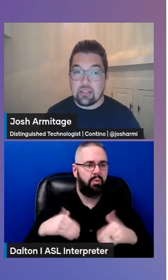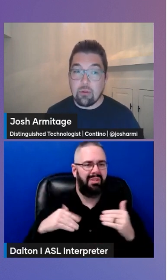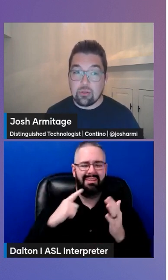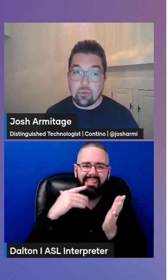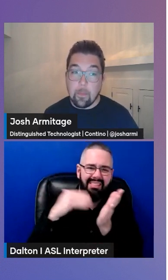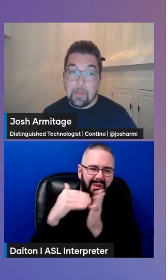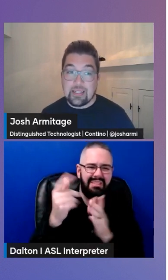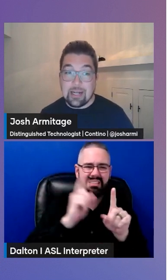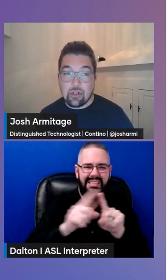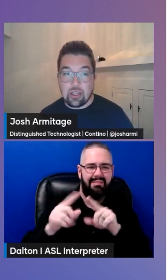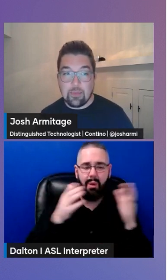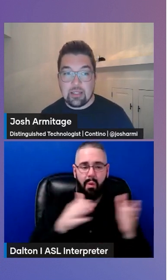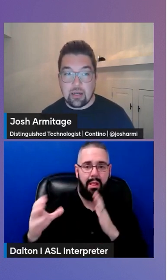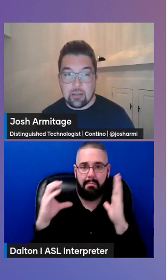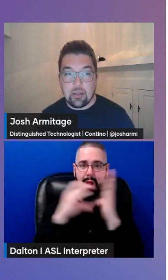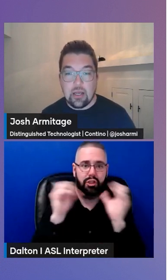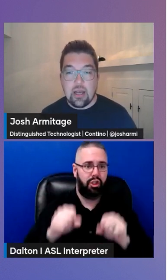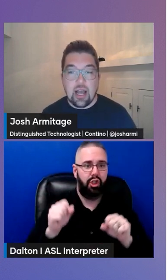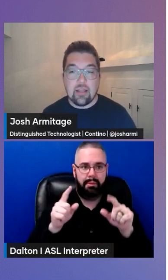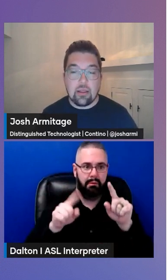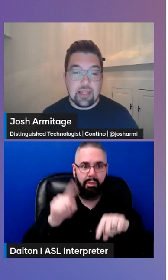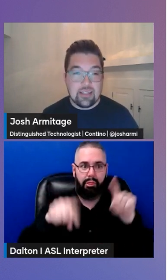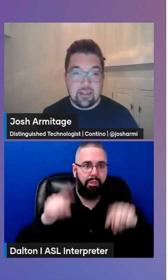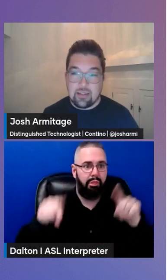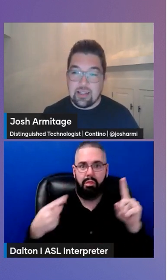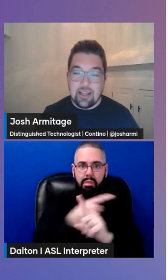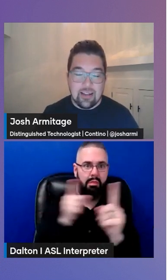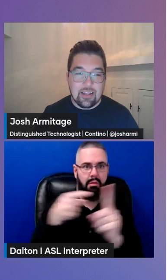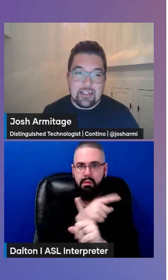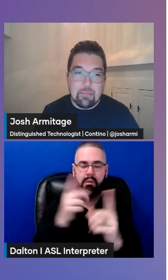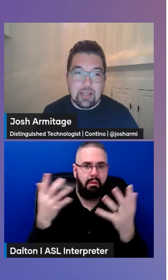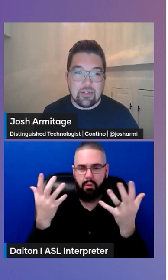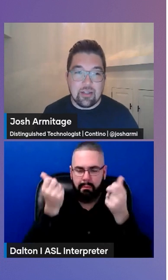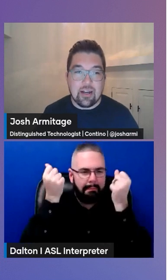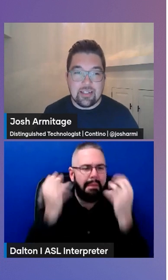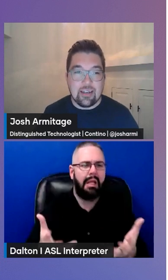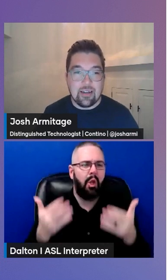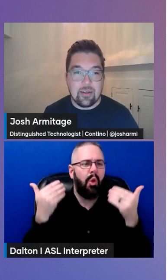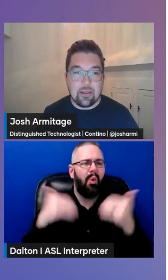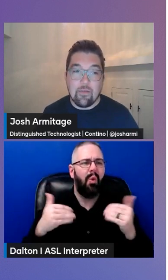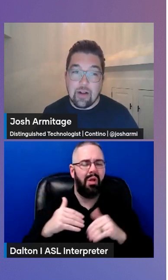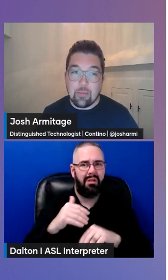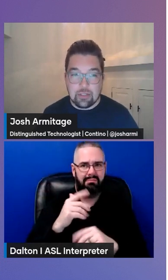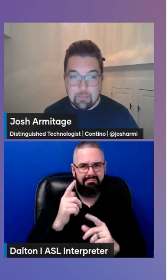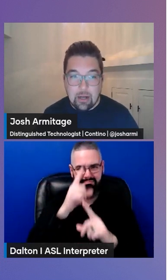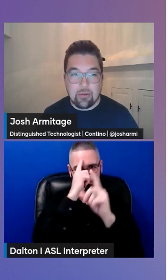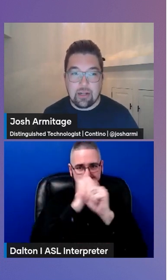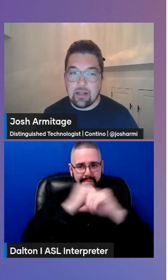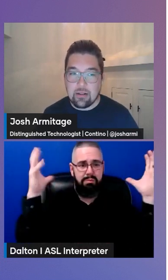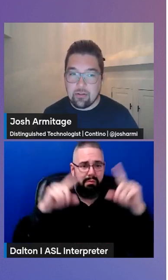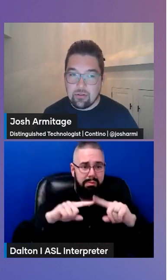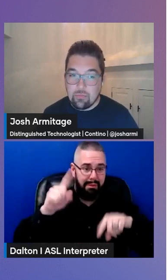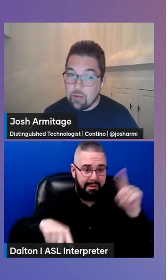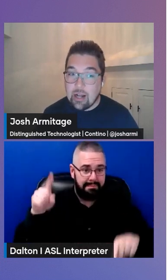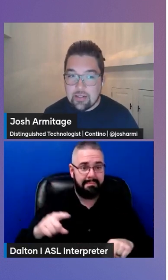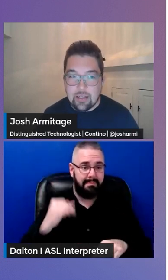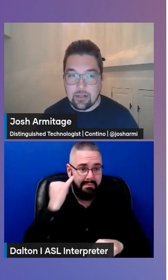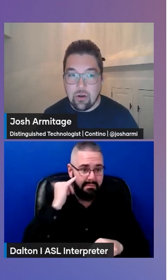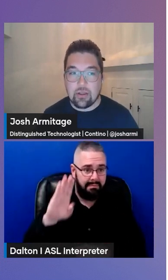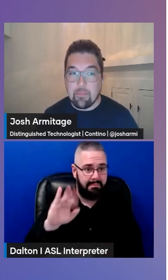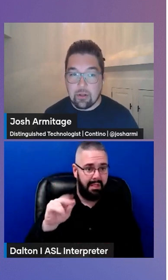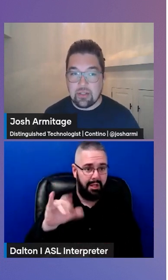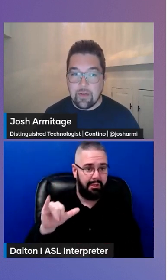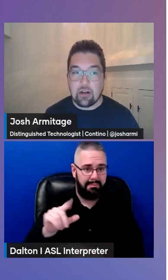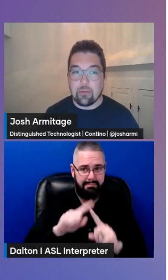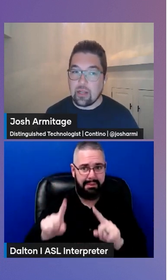ways this module could potentially be done. And this is based on the idea that variables are binary. In reality, they're